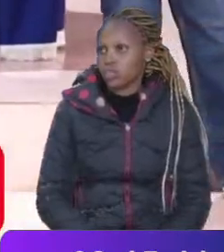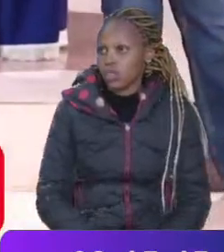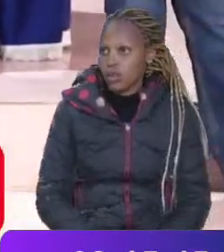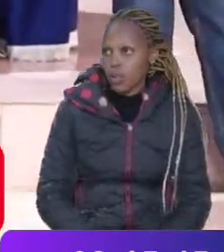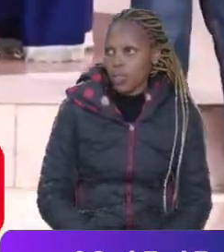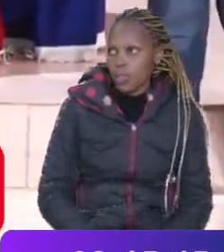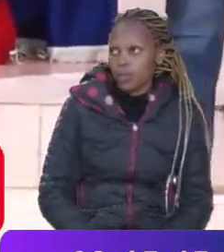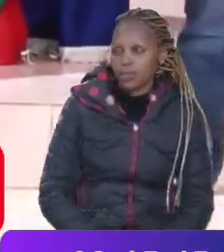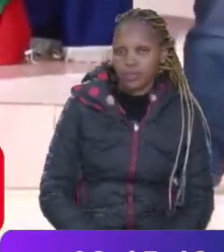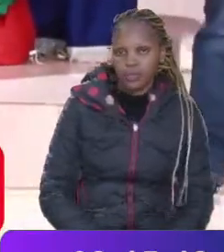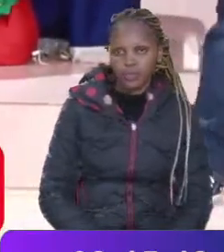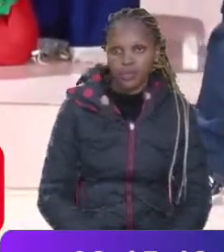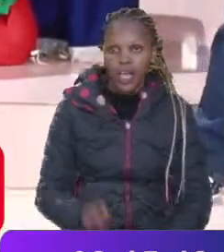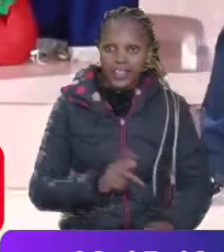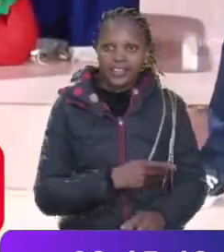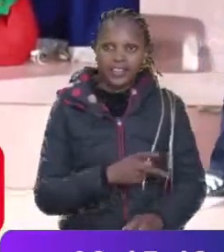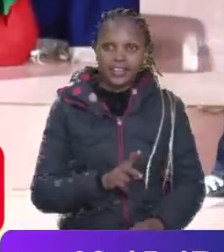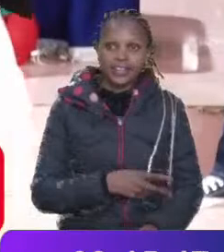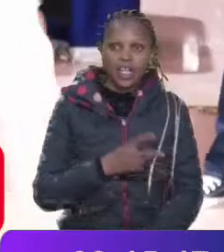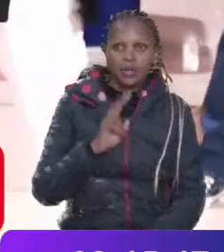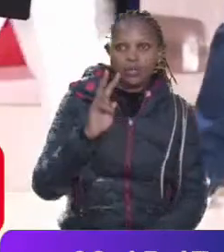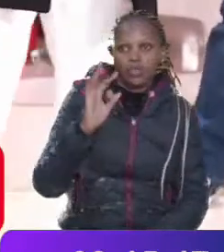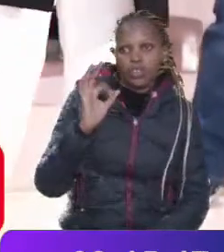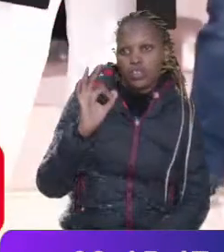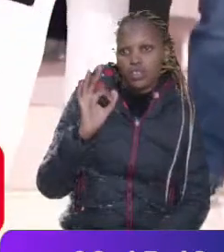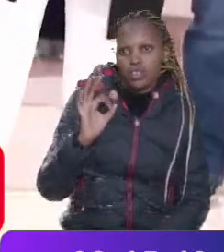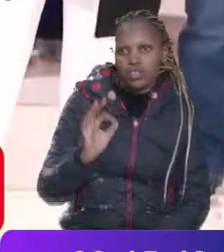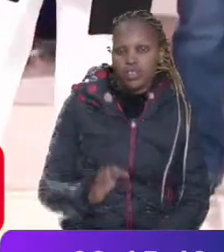Zaburi 23.